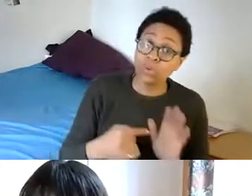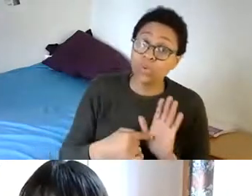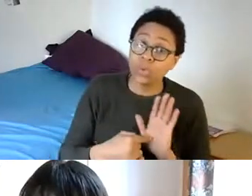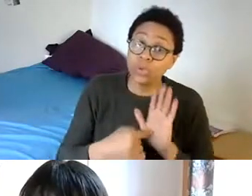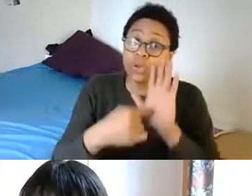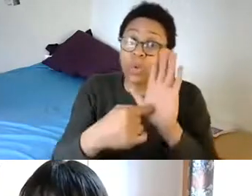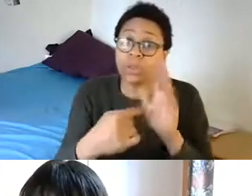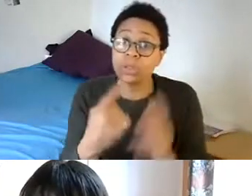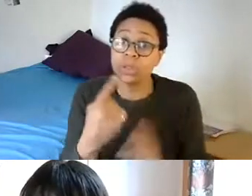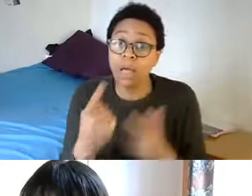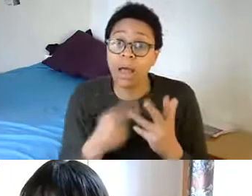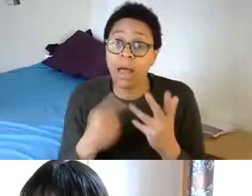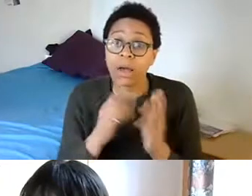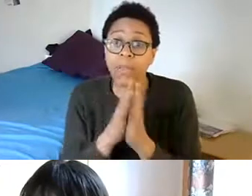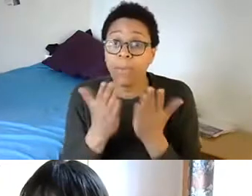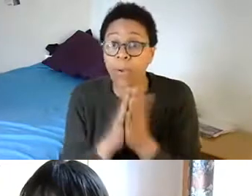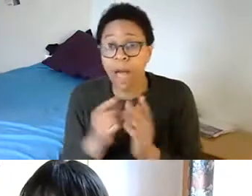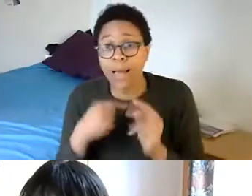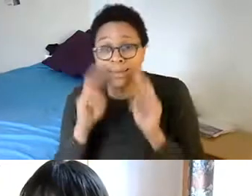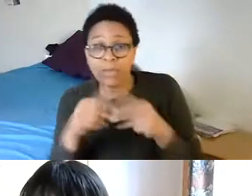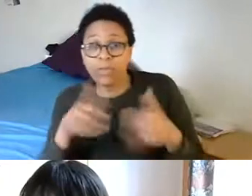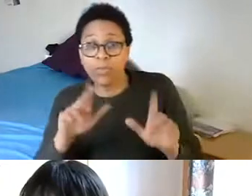book. I know you've been holding some things up.